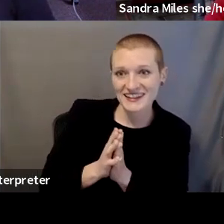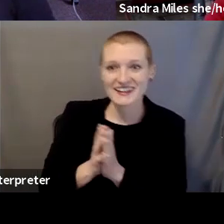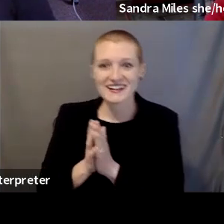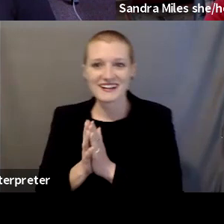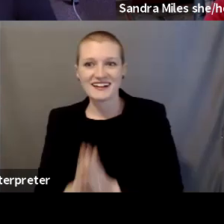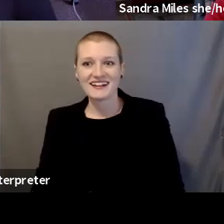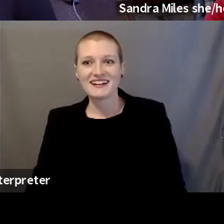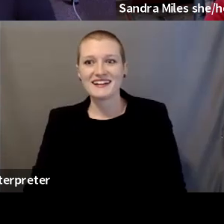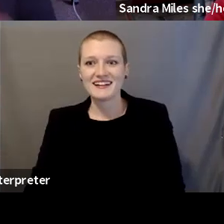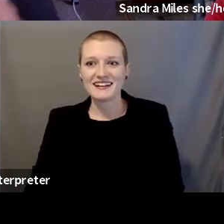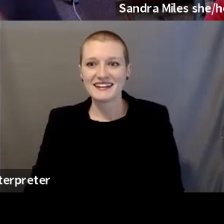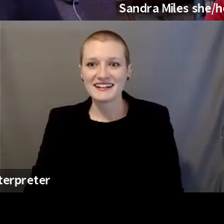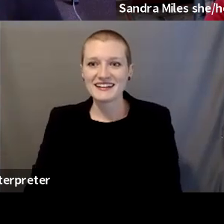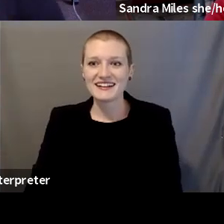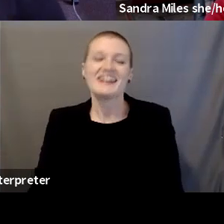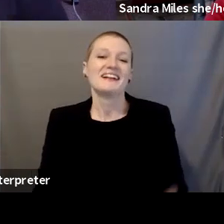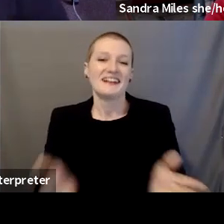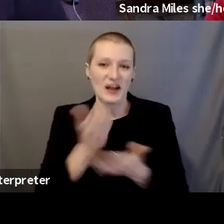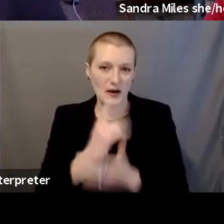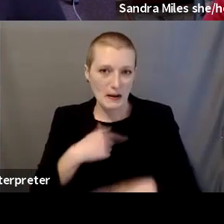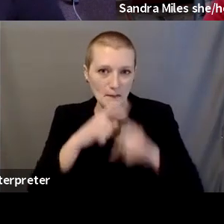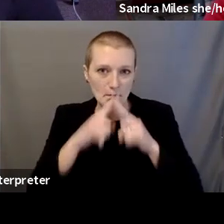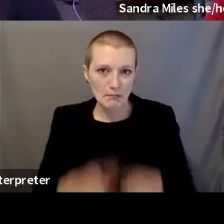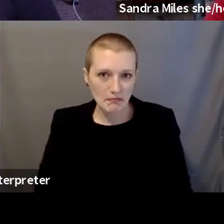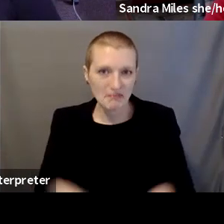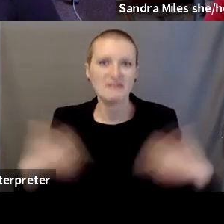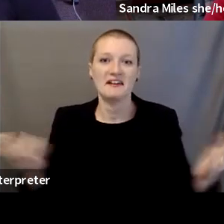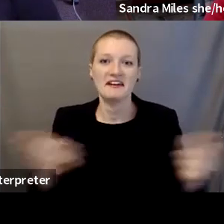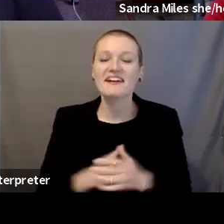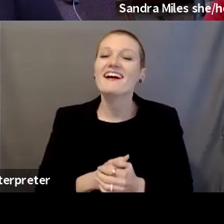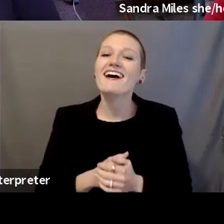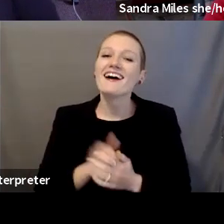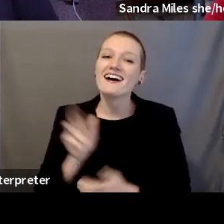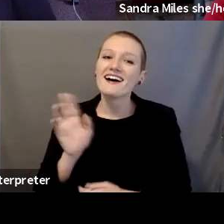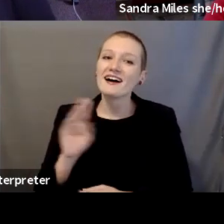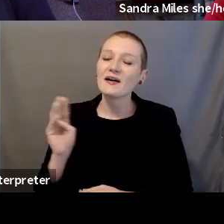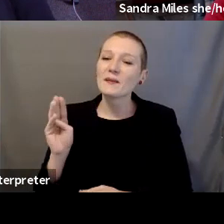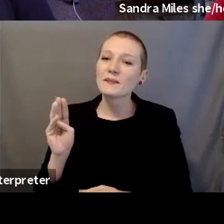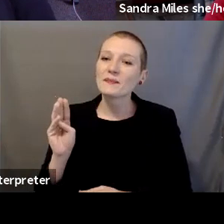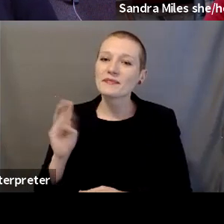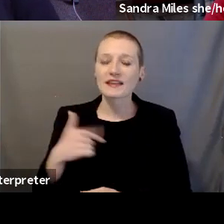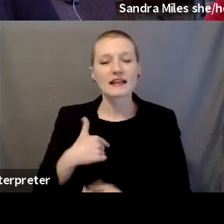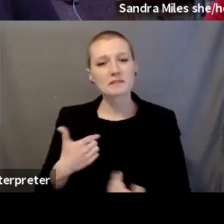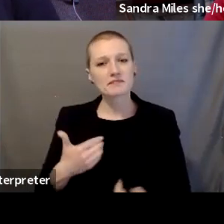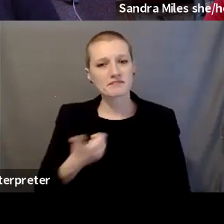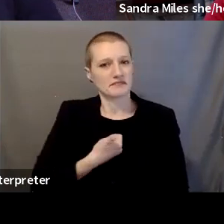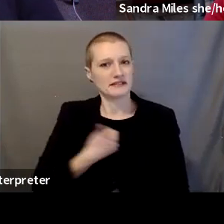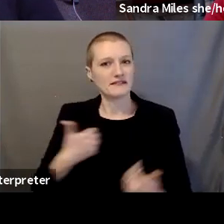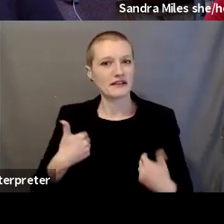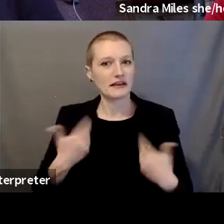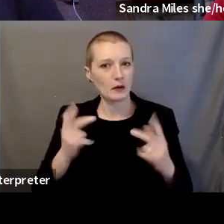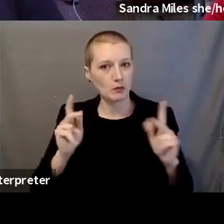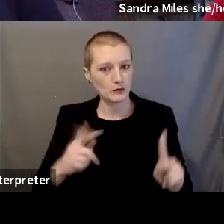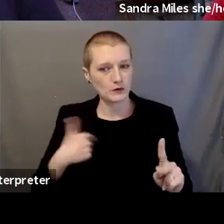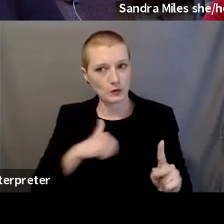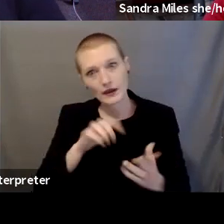All right, now I'm unmuted. So being a young person, like we learn, you